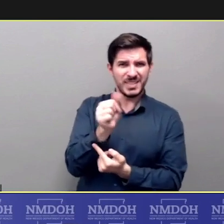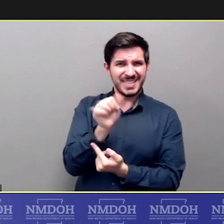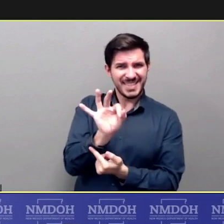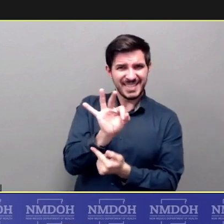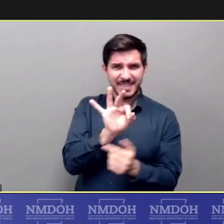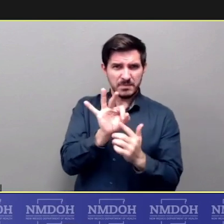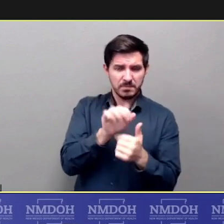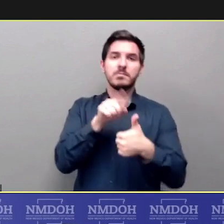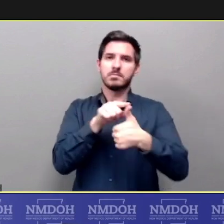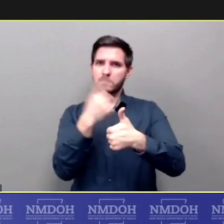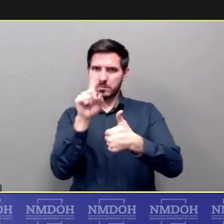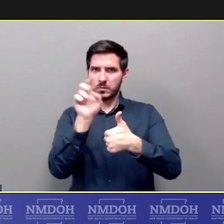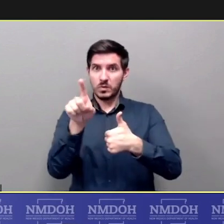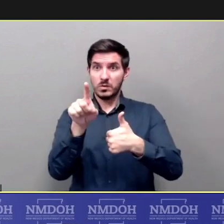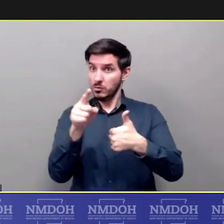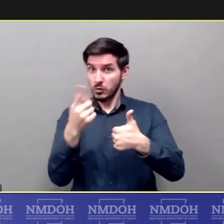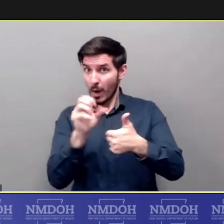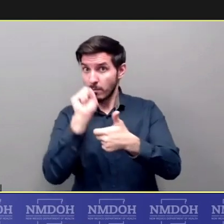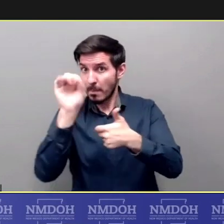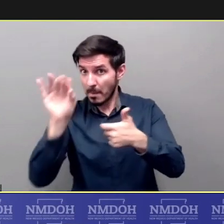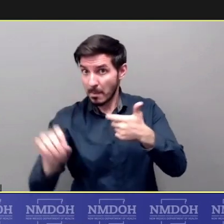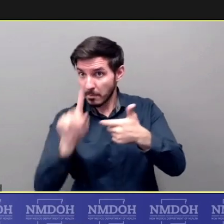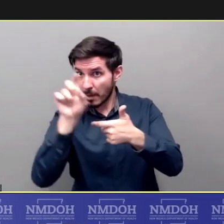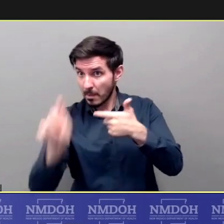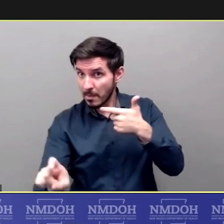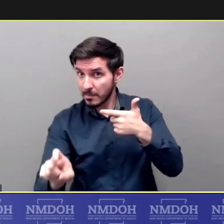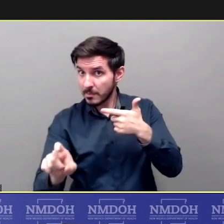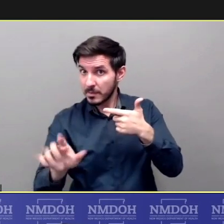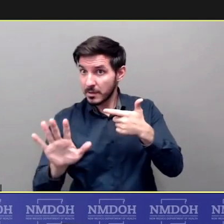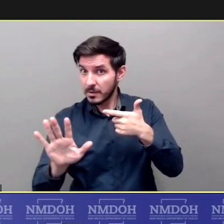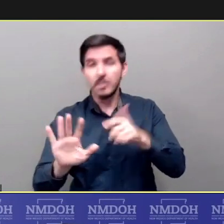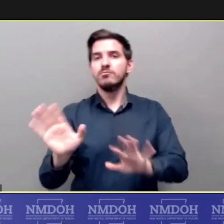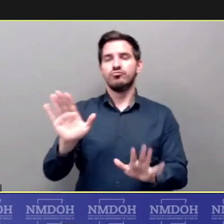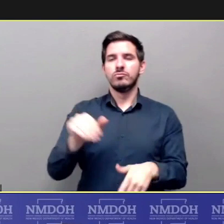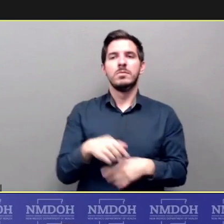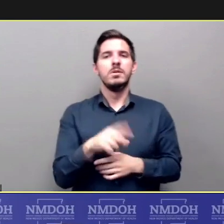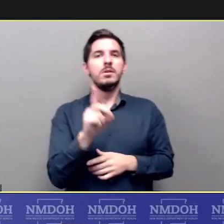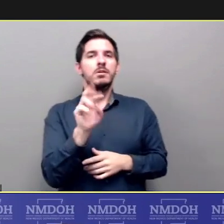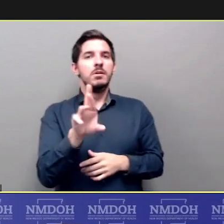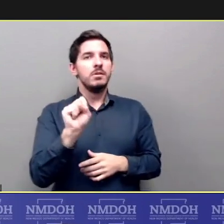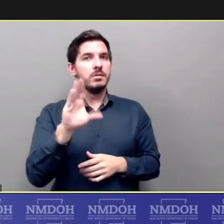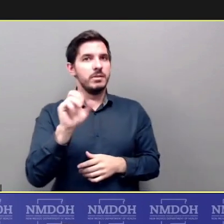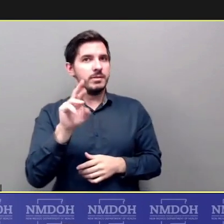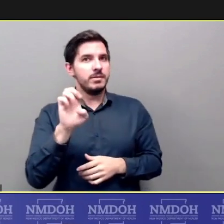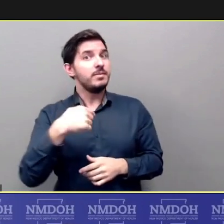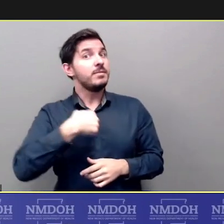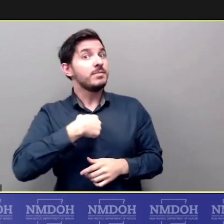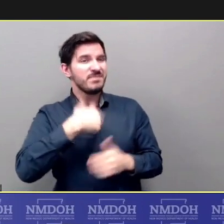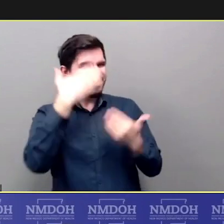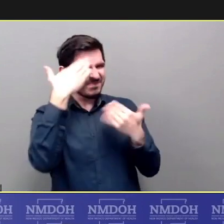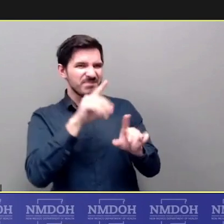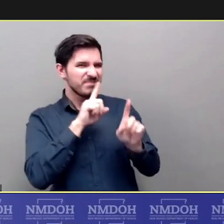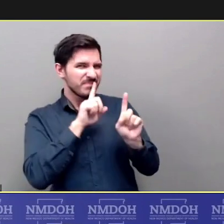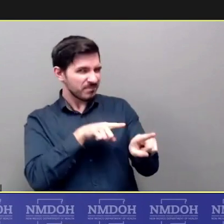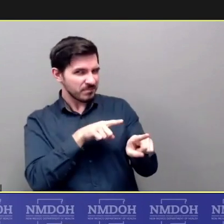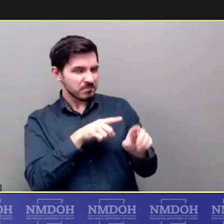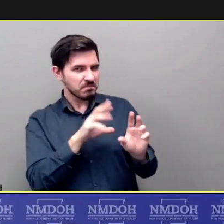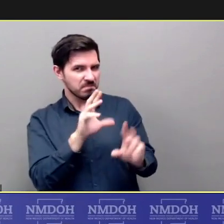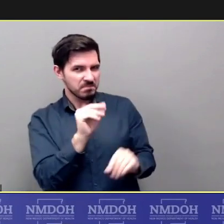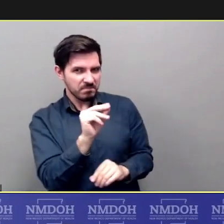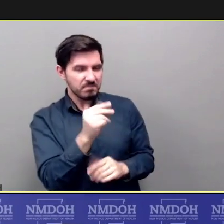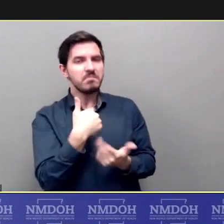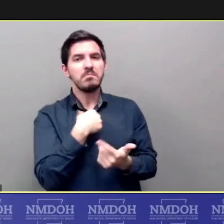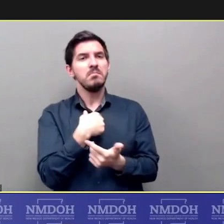first question. Do you want them all at once or do you want them? No. So I don't know the answer to that one, Julia. I haven't seen a report